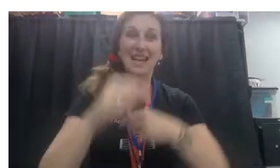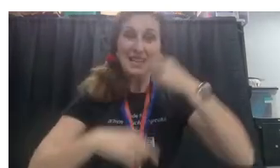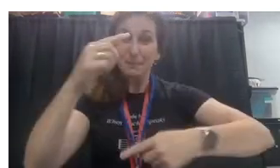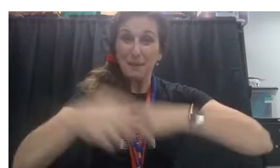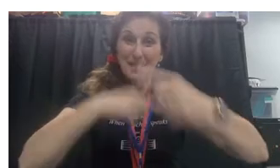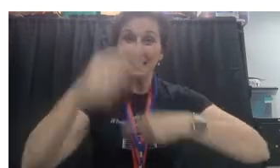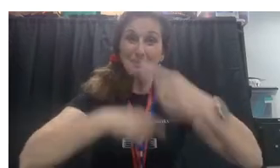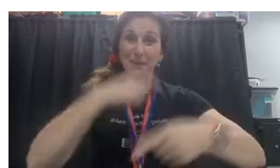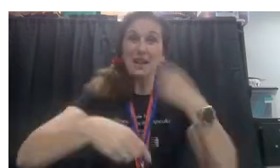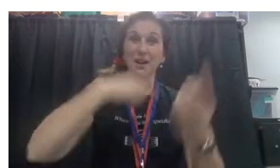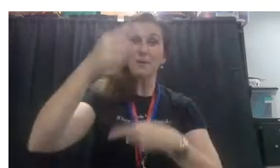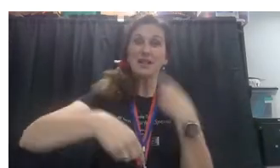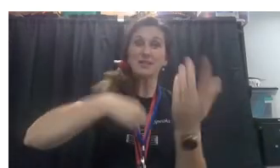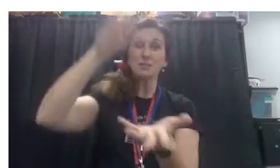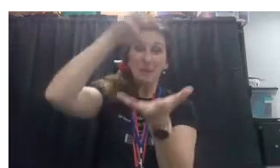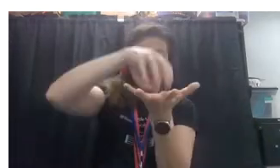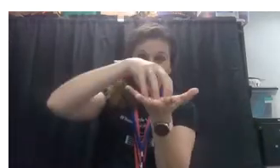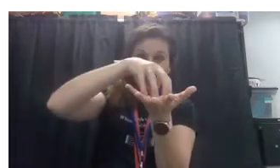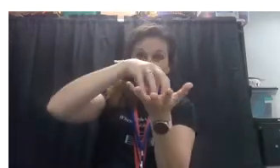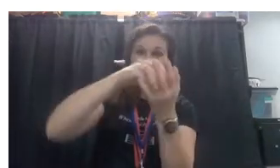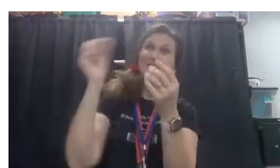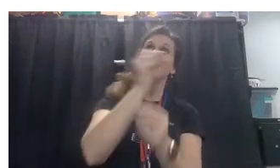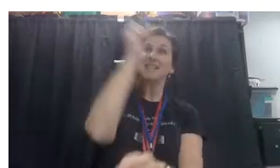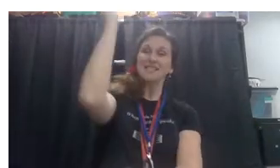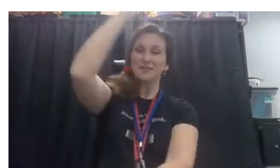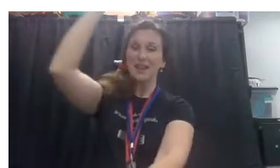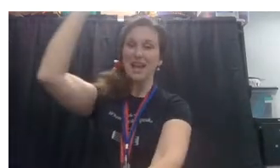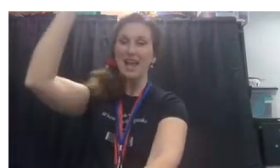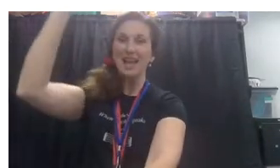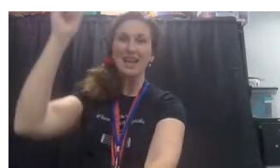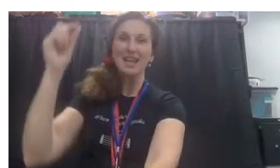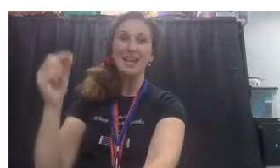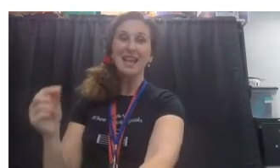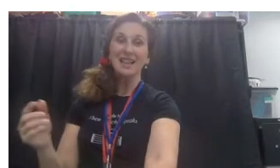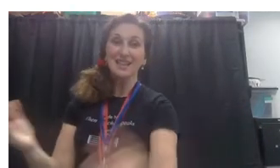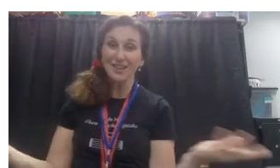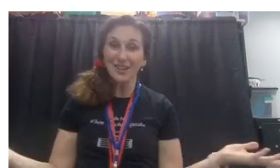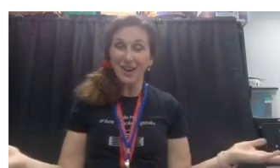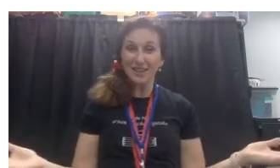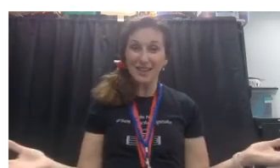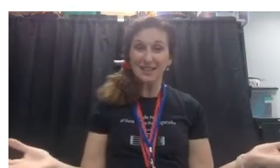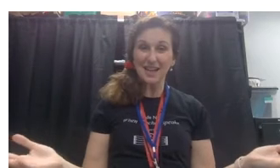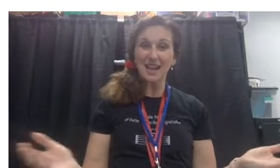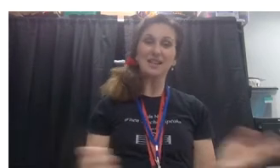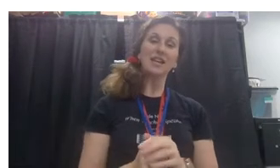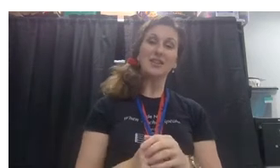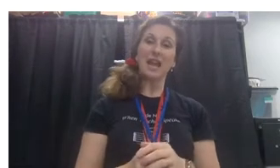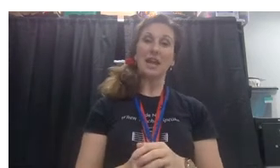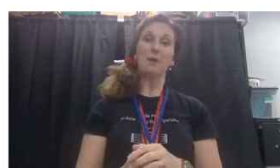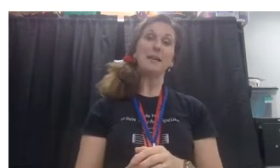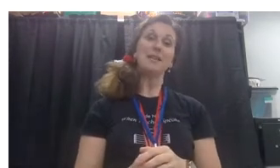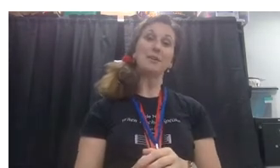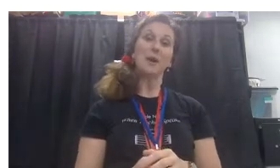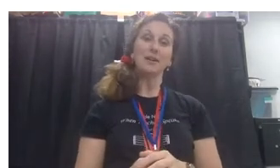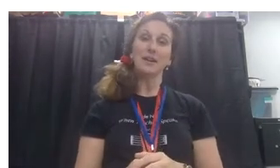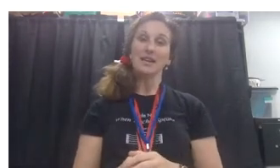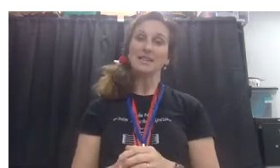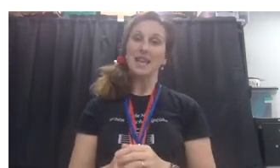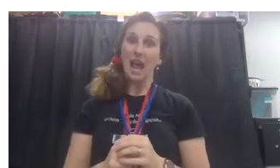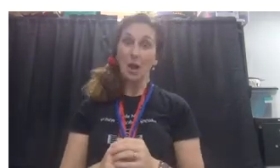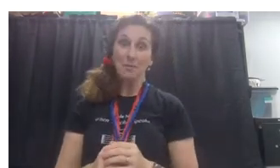fly. Spin, spin, oh, watch him spin, the spider eats a fly. And let's look at all the things that he ate. Can you count how many there